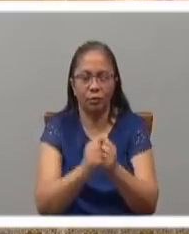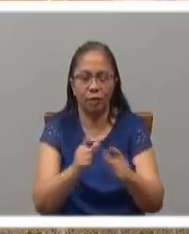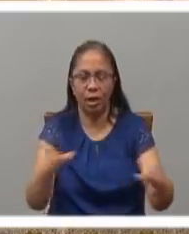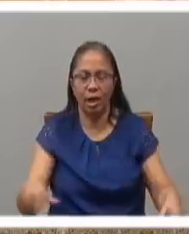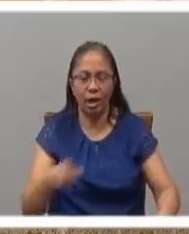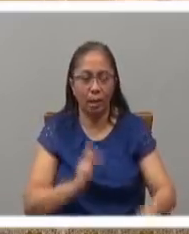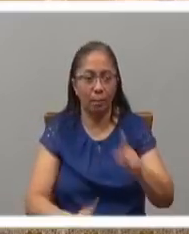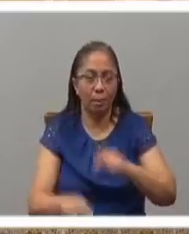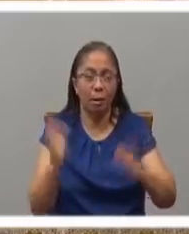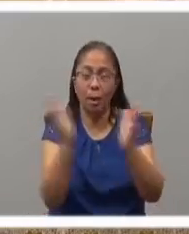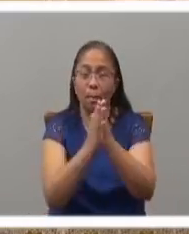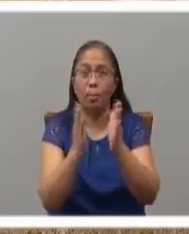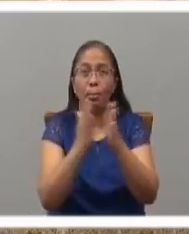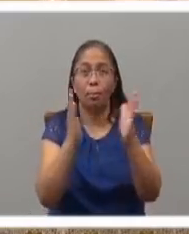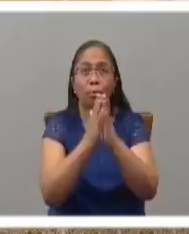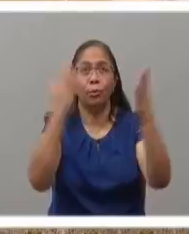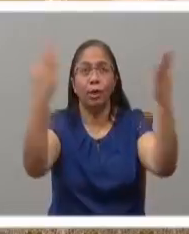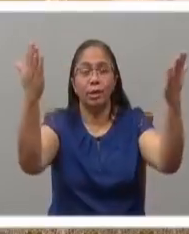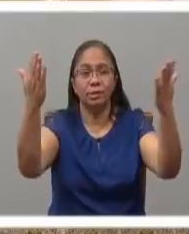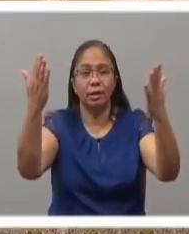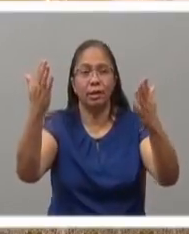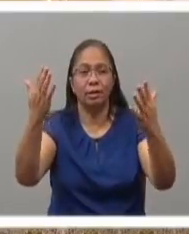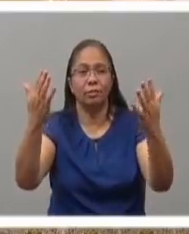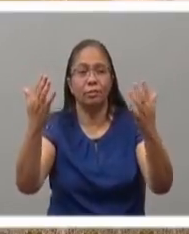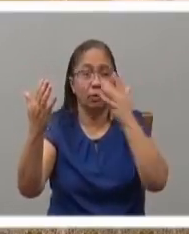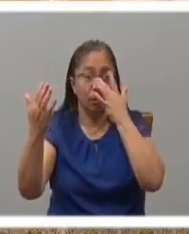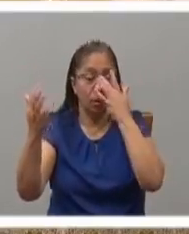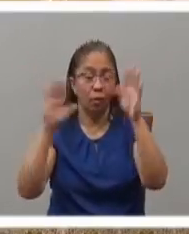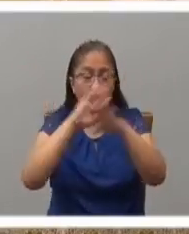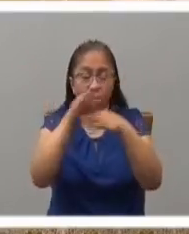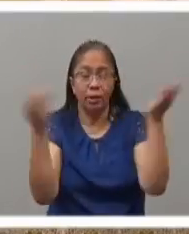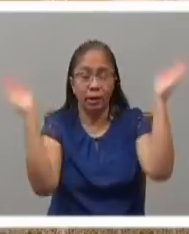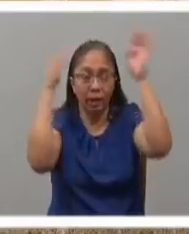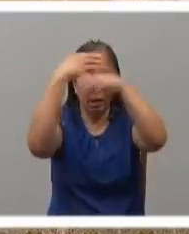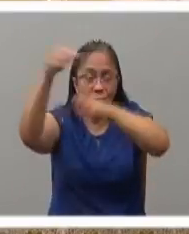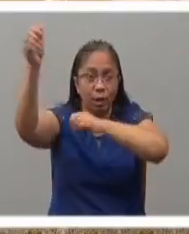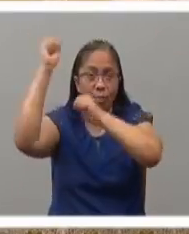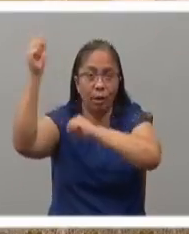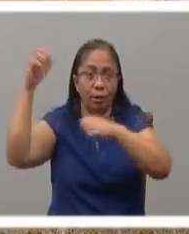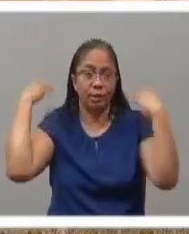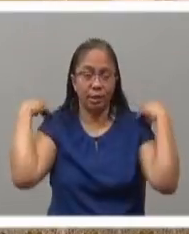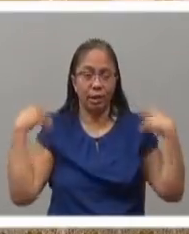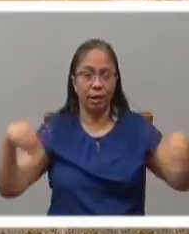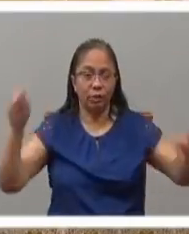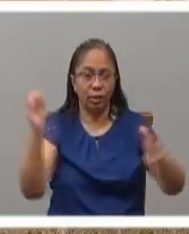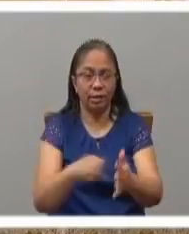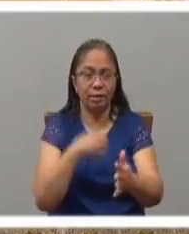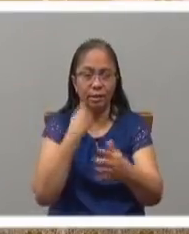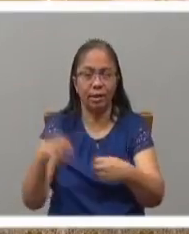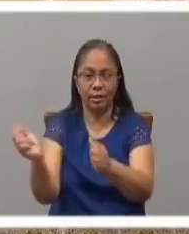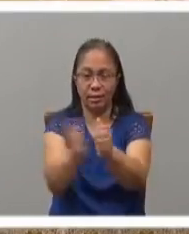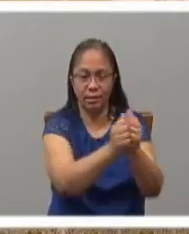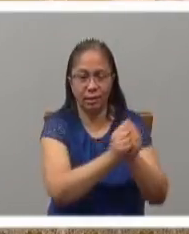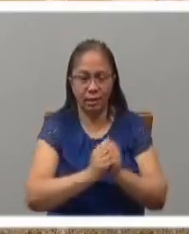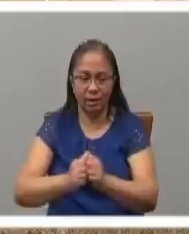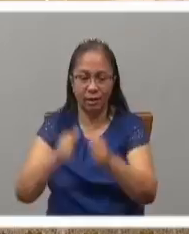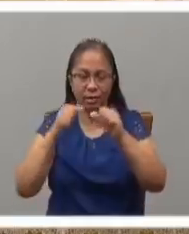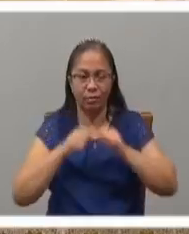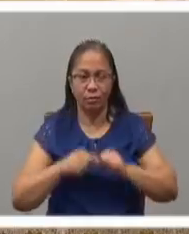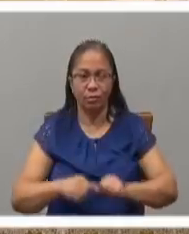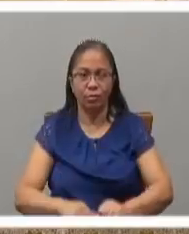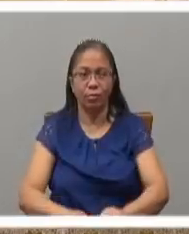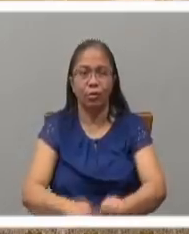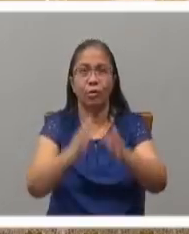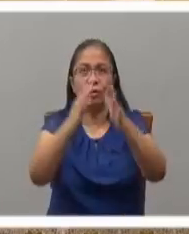every people exalts in your praise, and even the heavenly powers with the angelic host sing together the unending hymn of